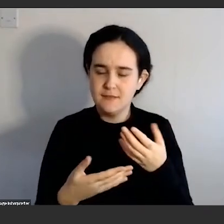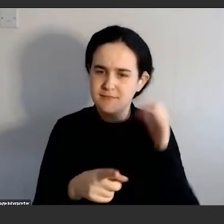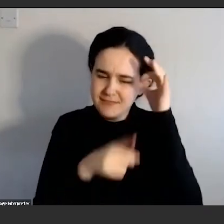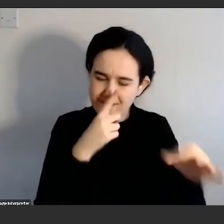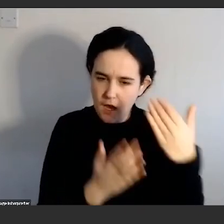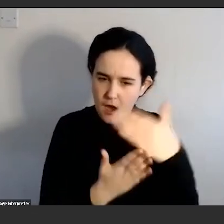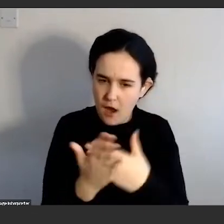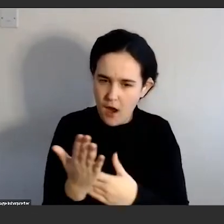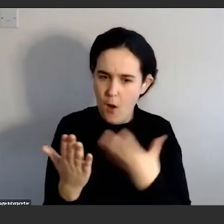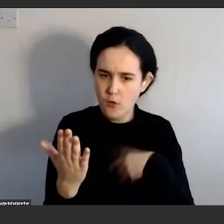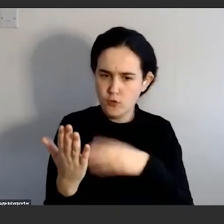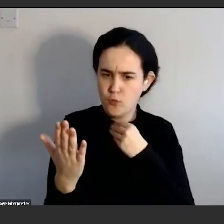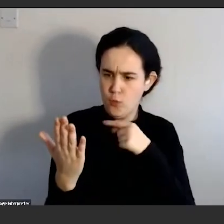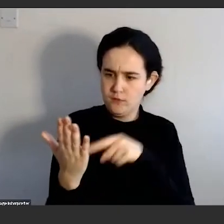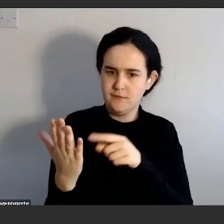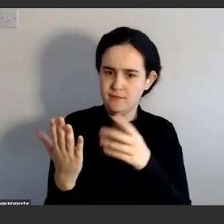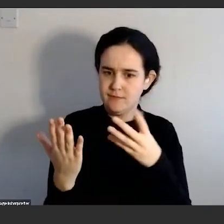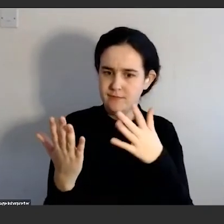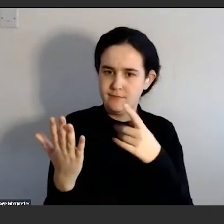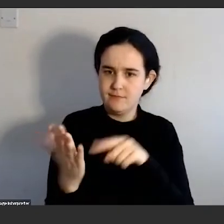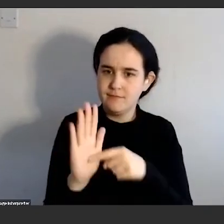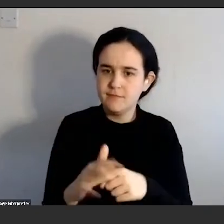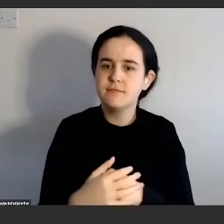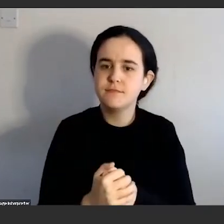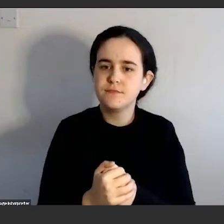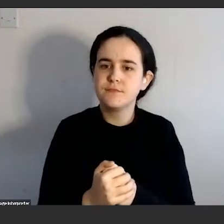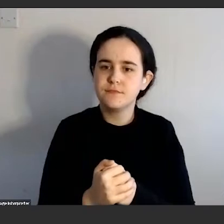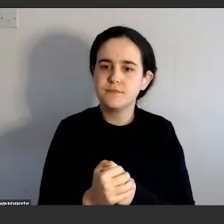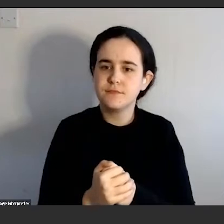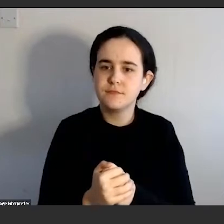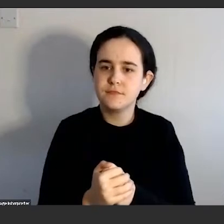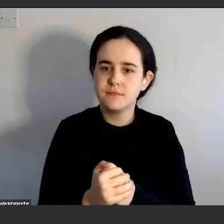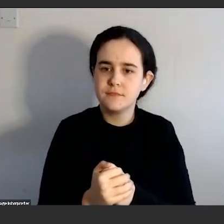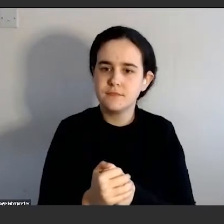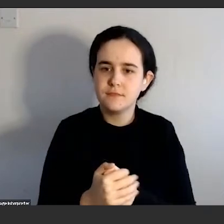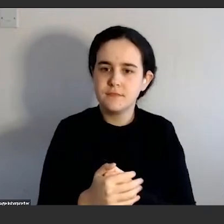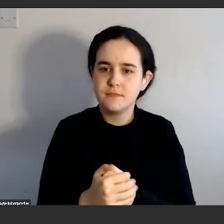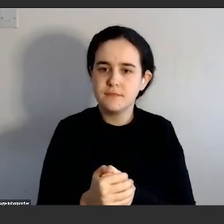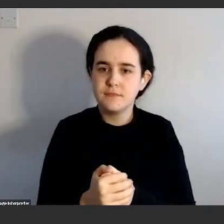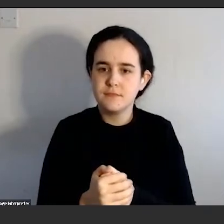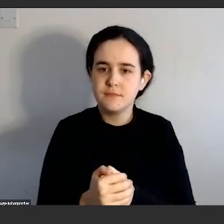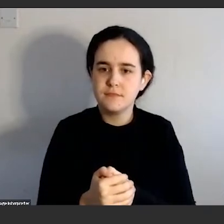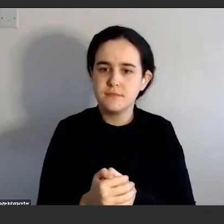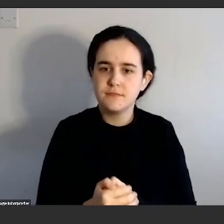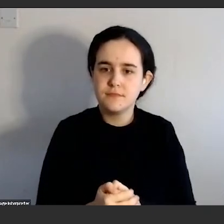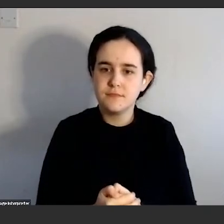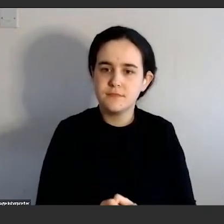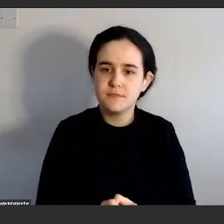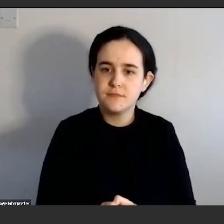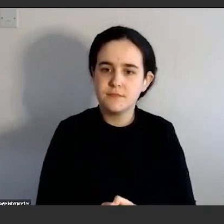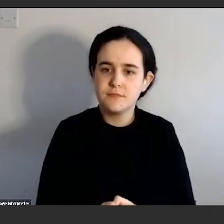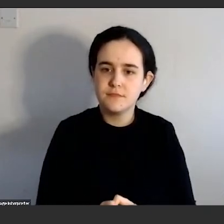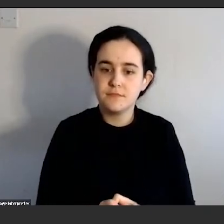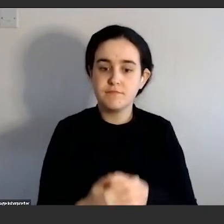this is a fantastic group of young people, extremely talented, with some disabilities